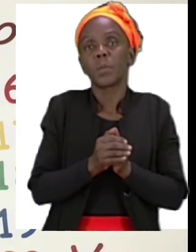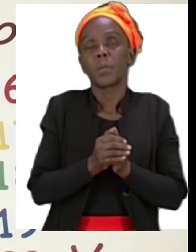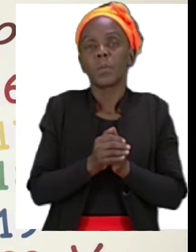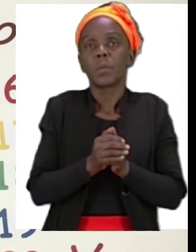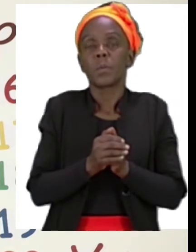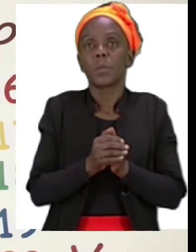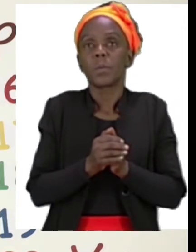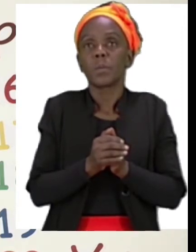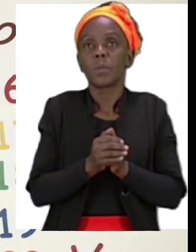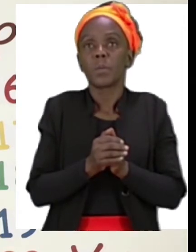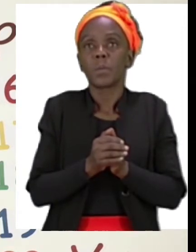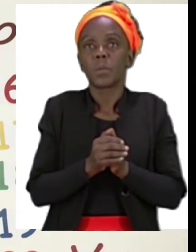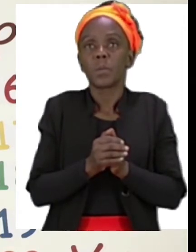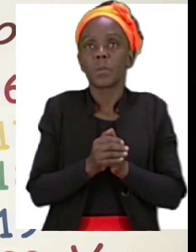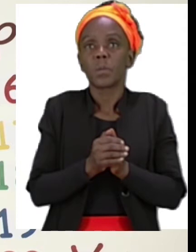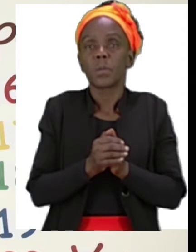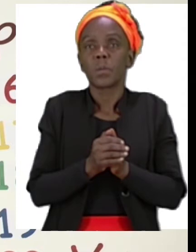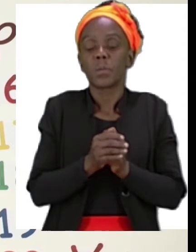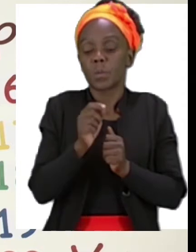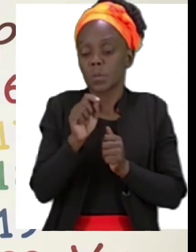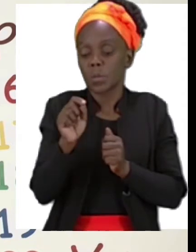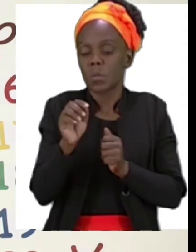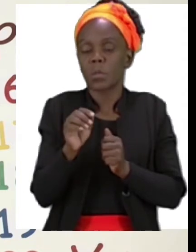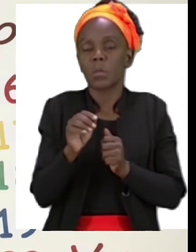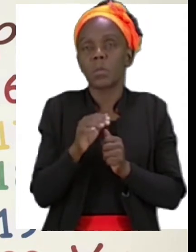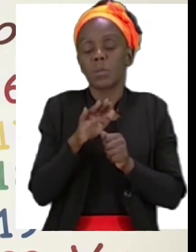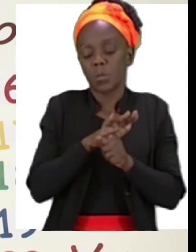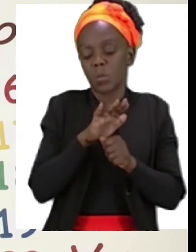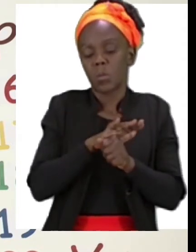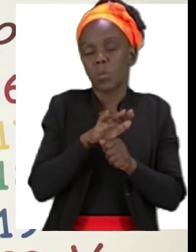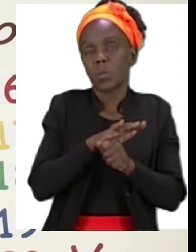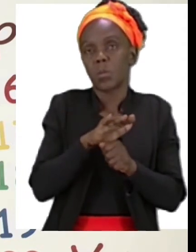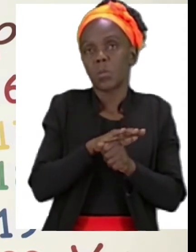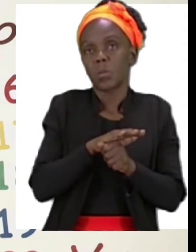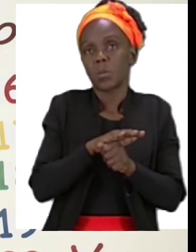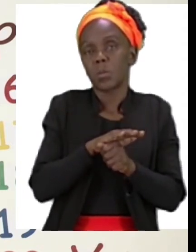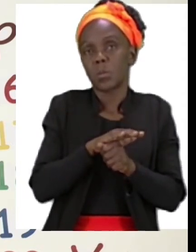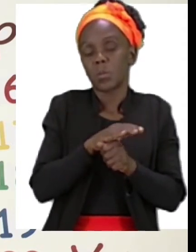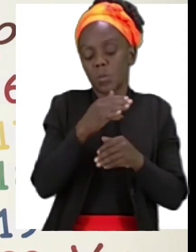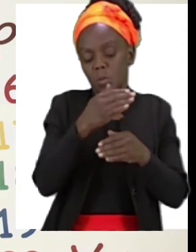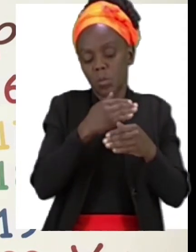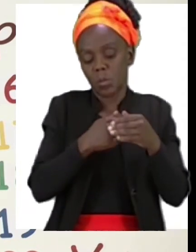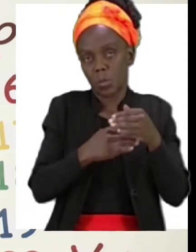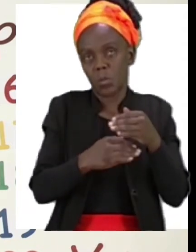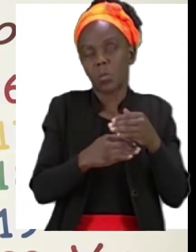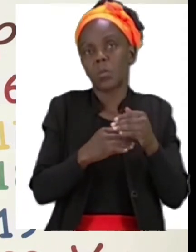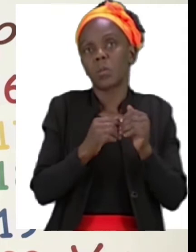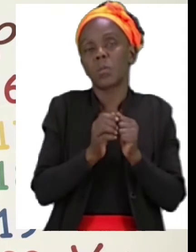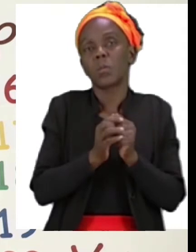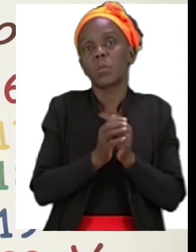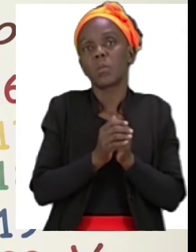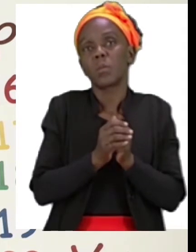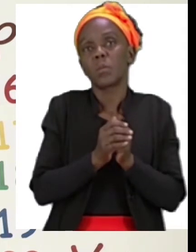Now because I have no more space to write here, I need to continue my story